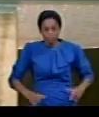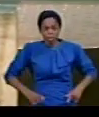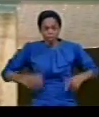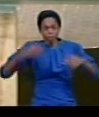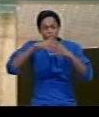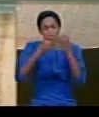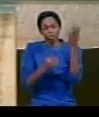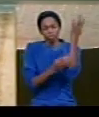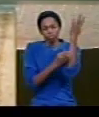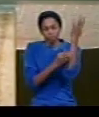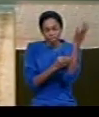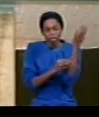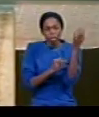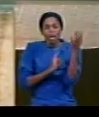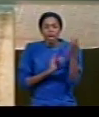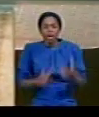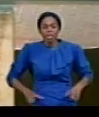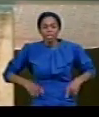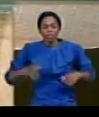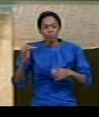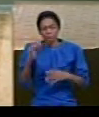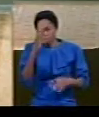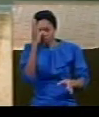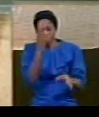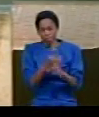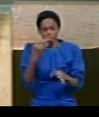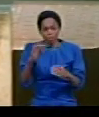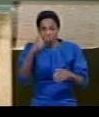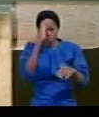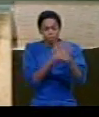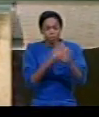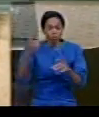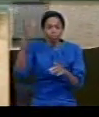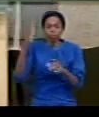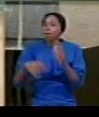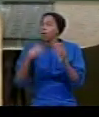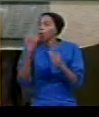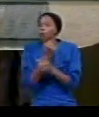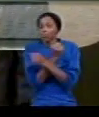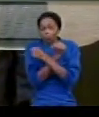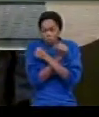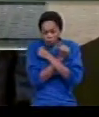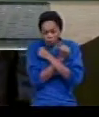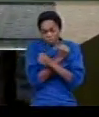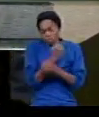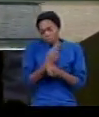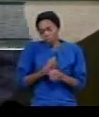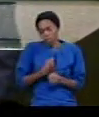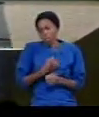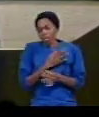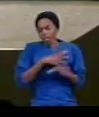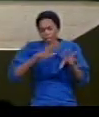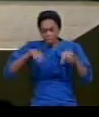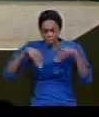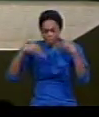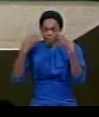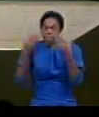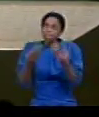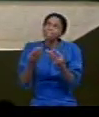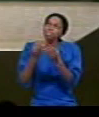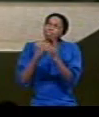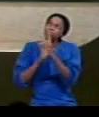flesh, I live by the faith of the Son of God, who loved me and